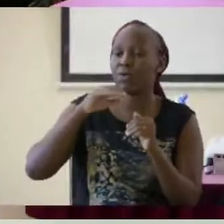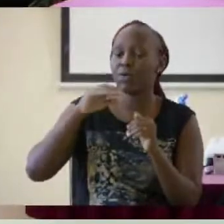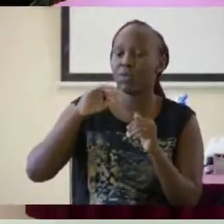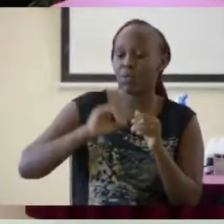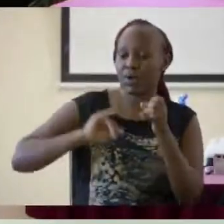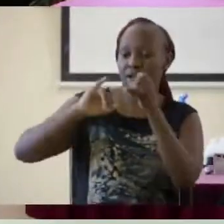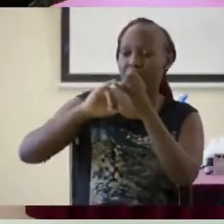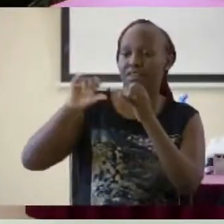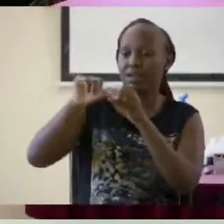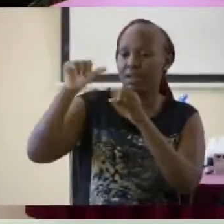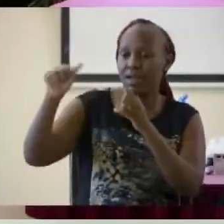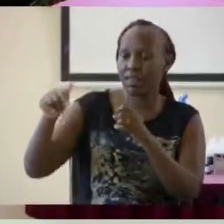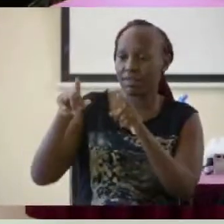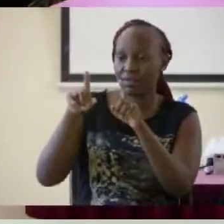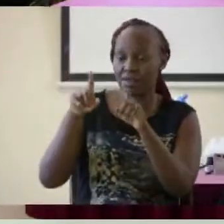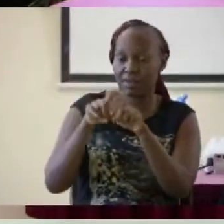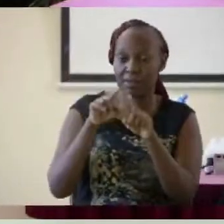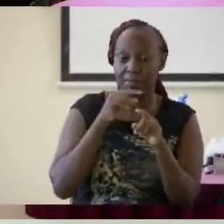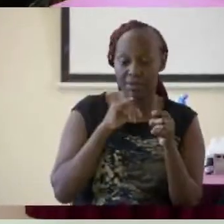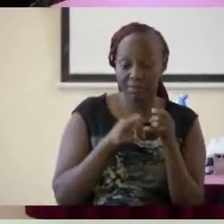co-wives, wives of your,